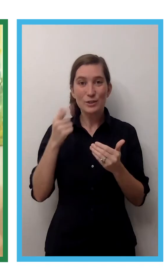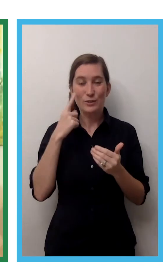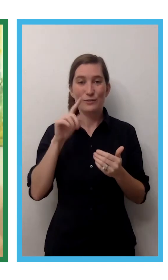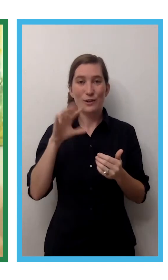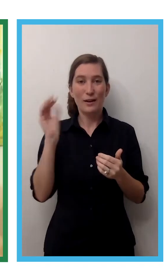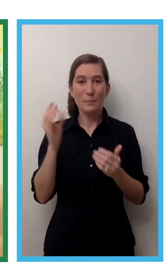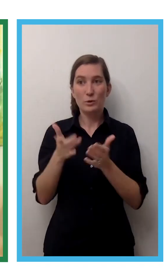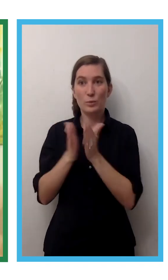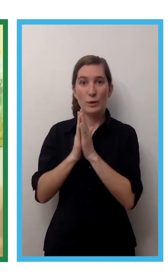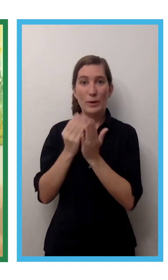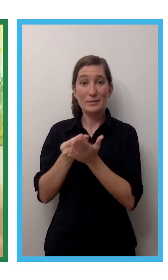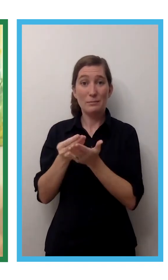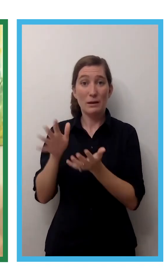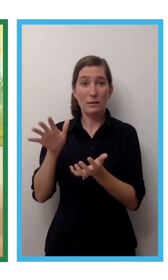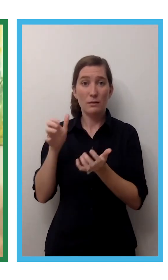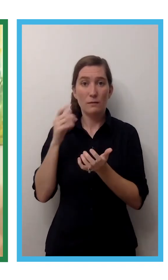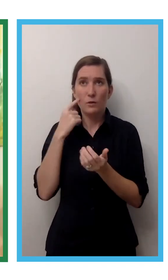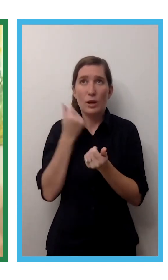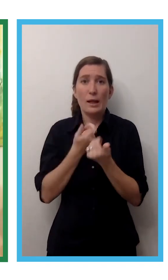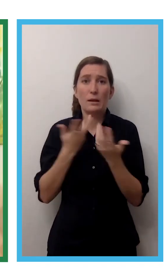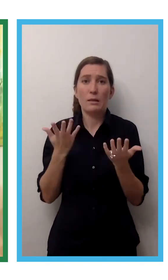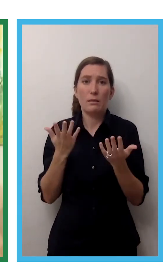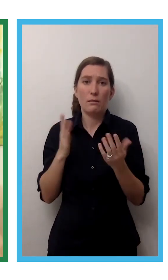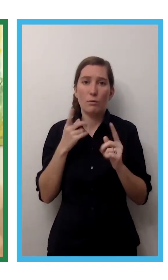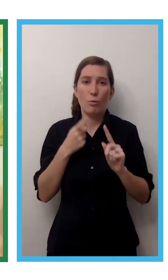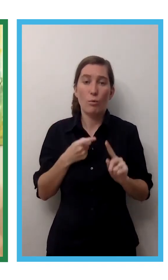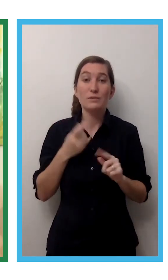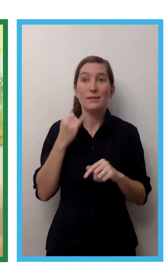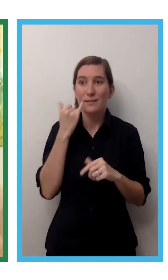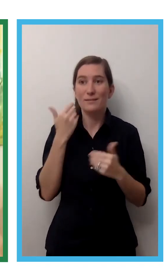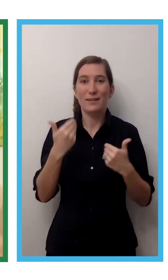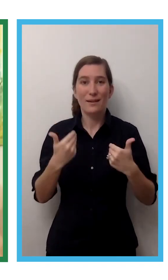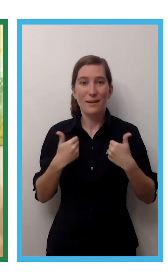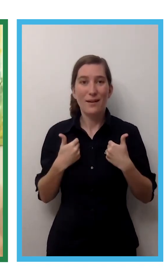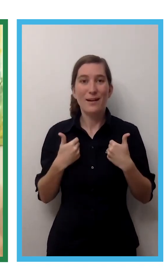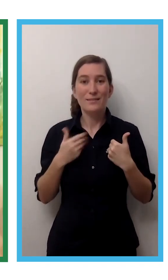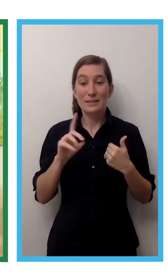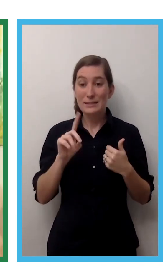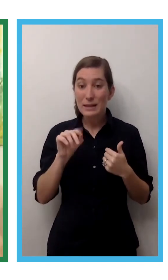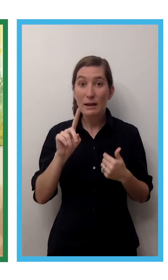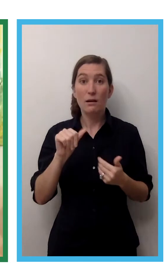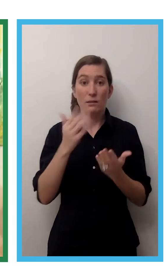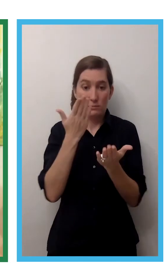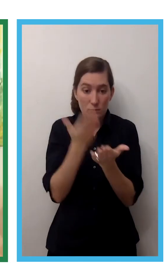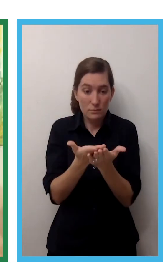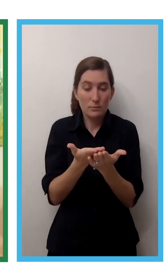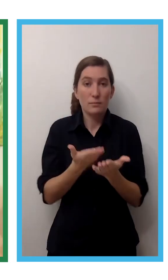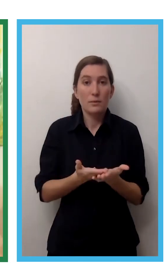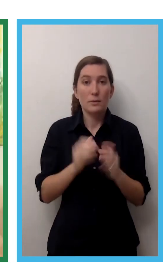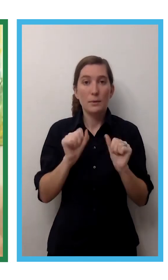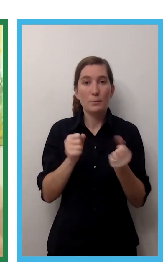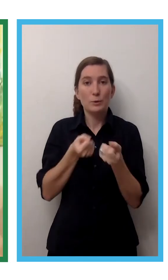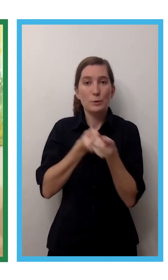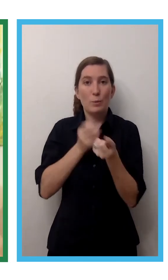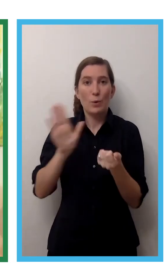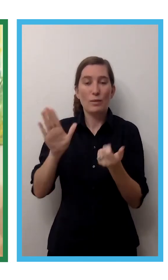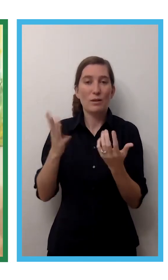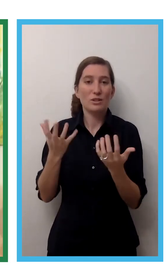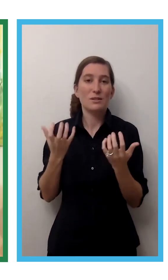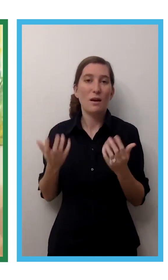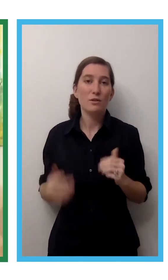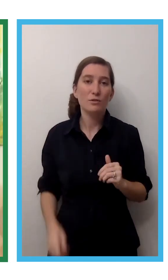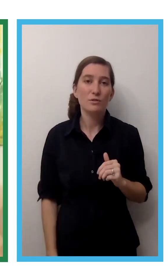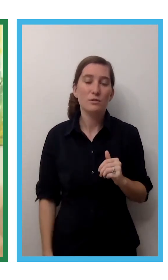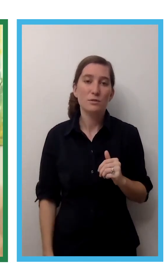if they have hard, credible data to support it. So, I think that there's a lot of different ways